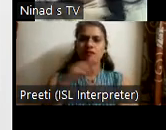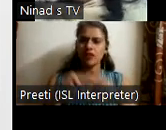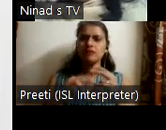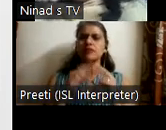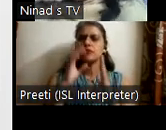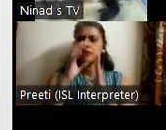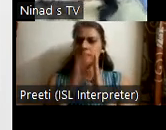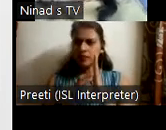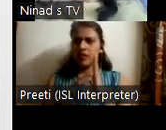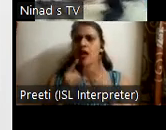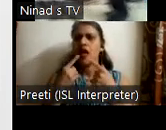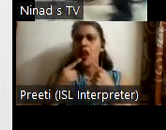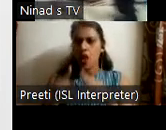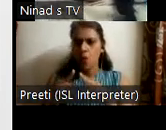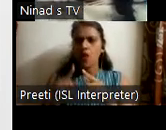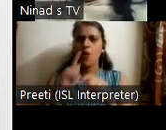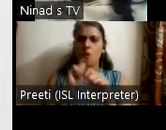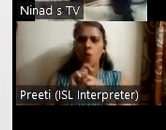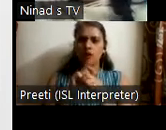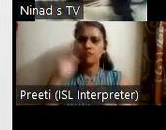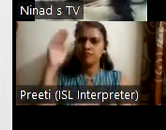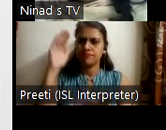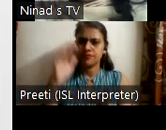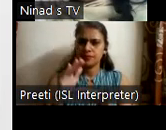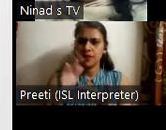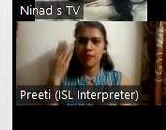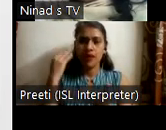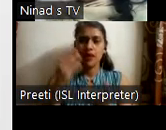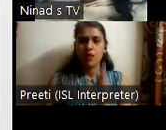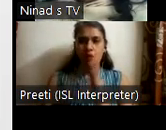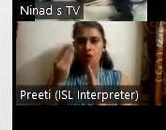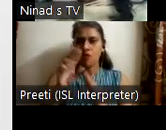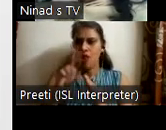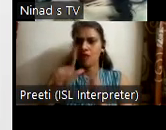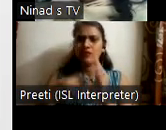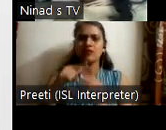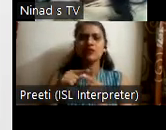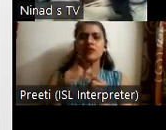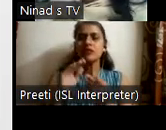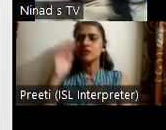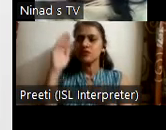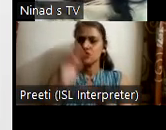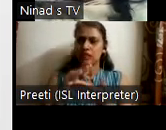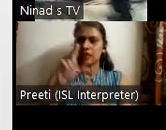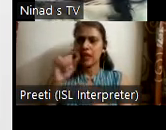the working hours to 10 hours or lesser than that, 8 hours. And they agreed. And we worked for 2 years with